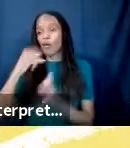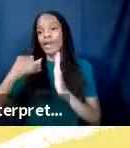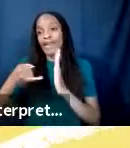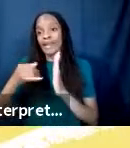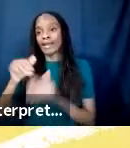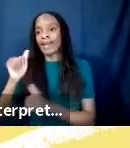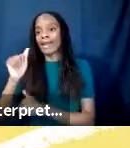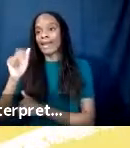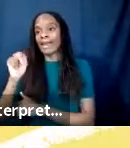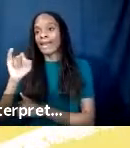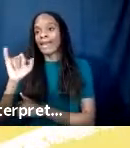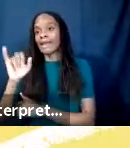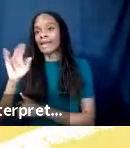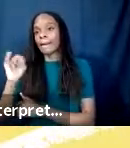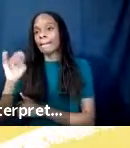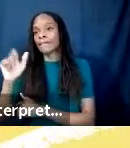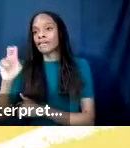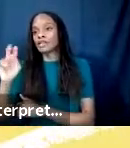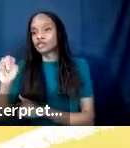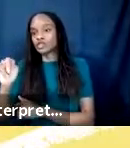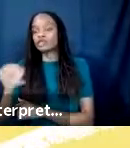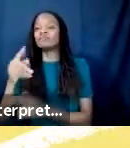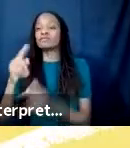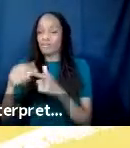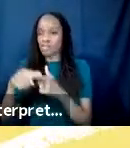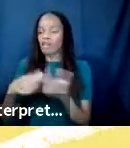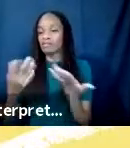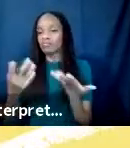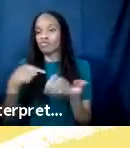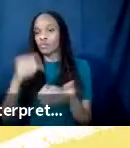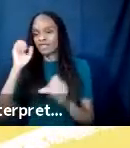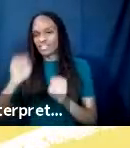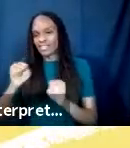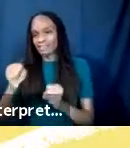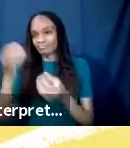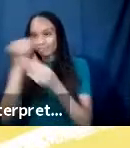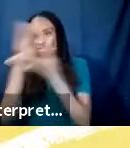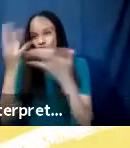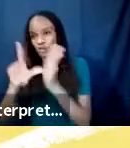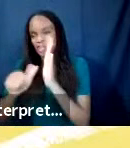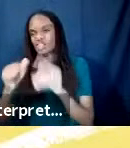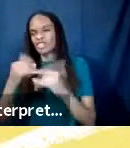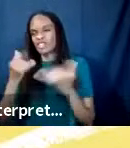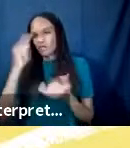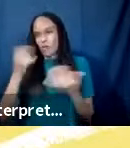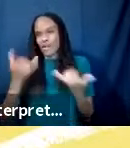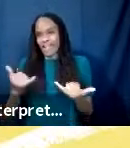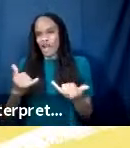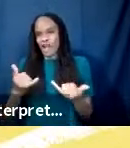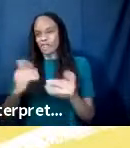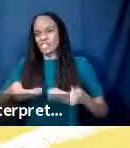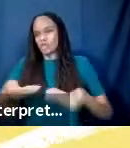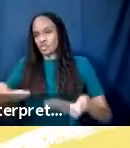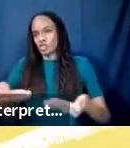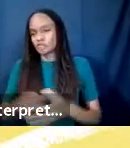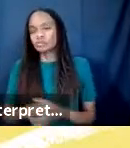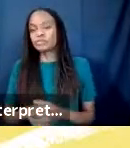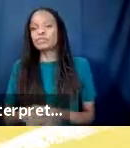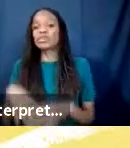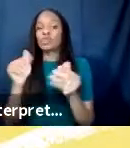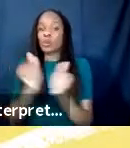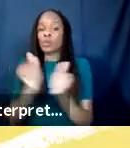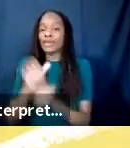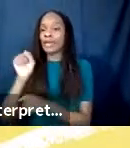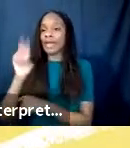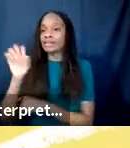well. But we just wanted to give you an introduction in this presentation. So again, 3 criteria for high budget SVOD relate